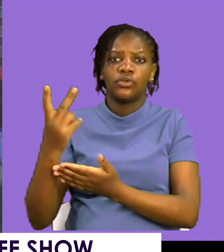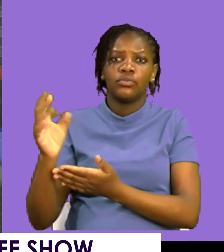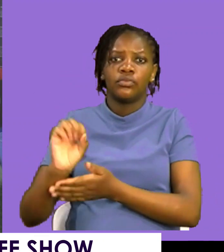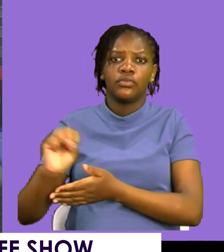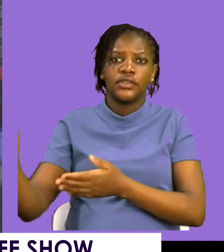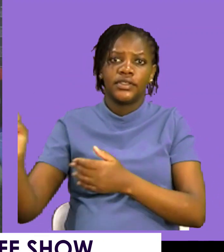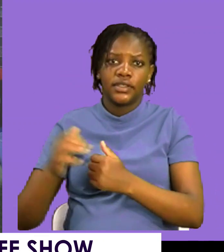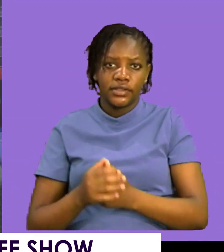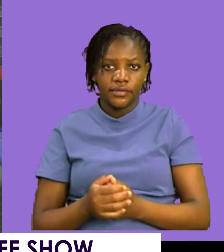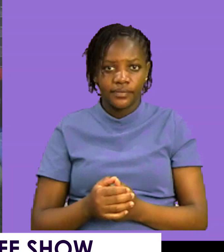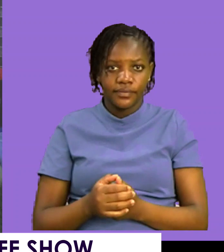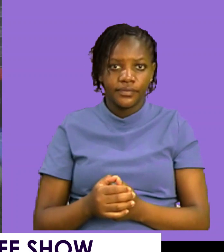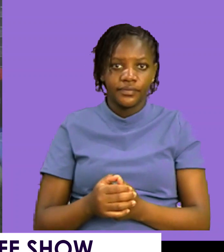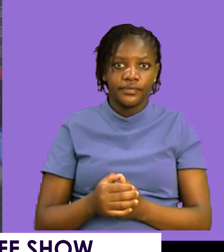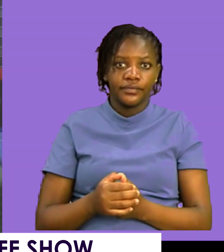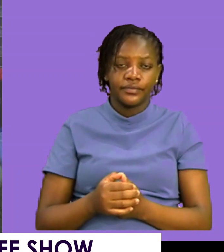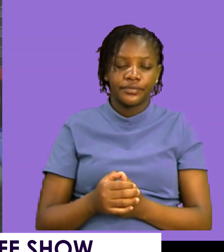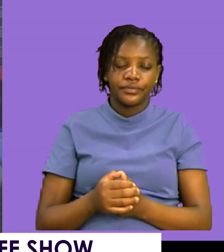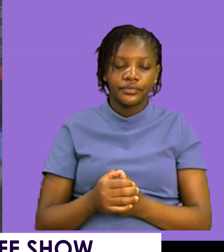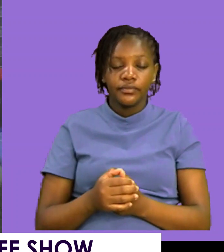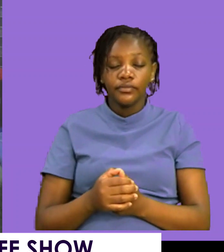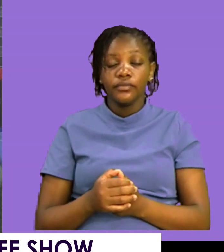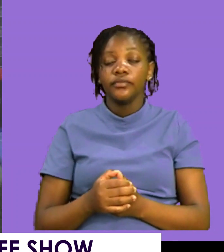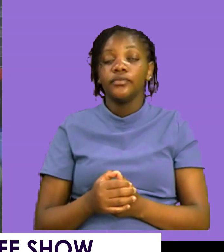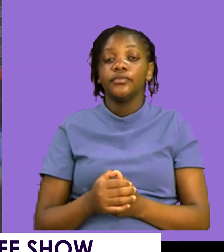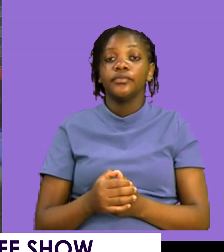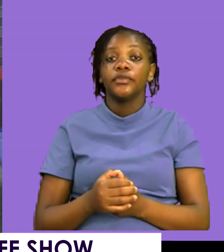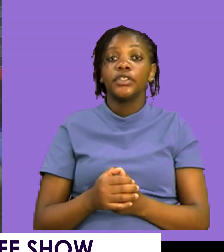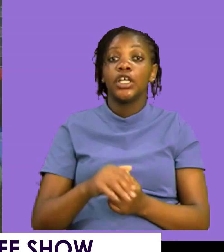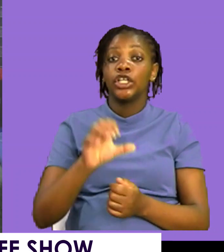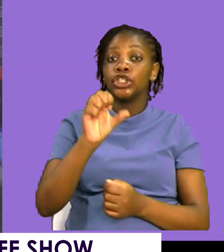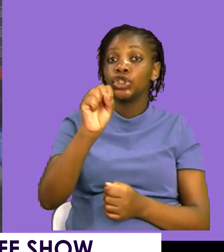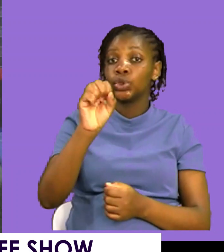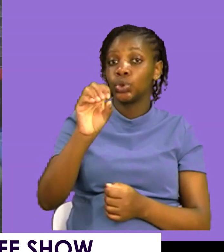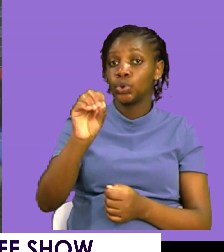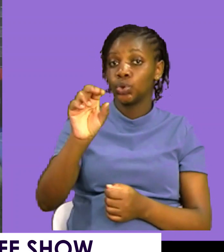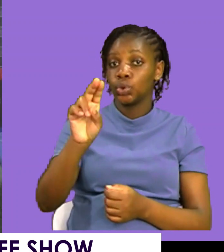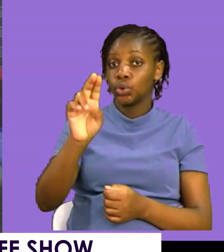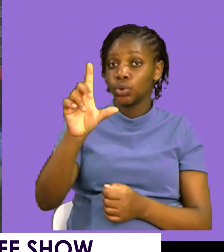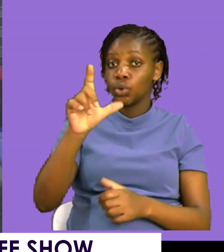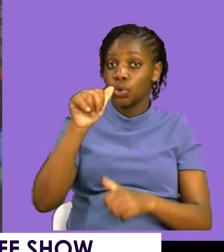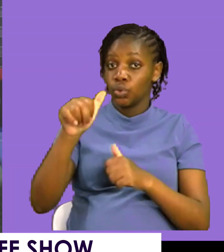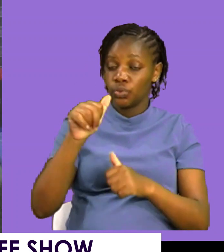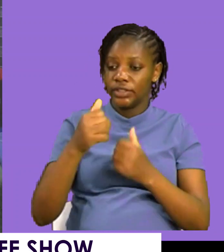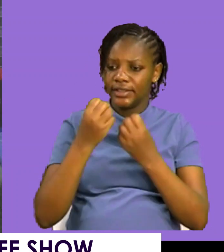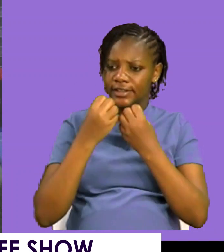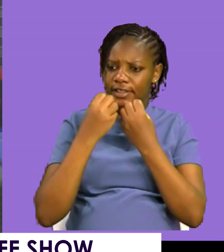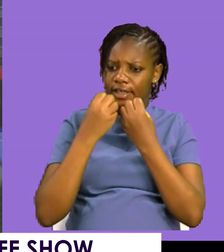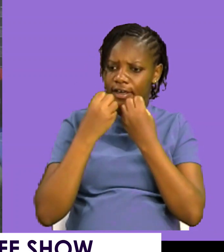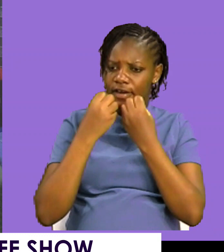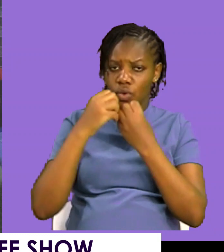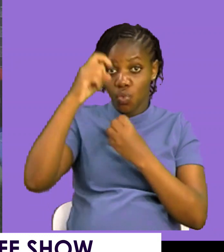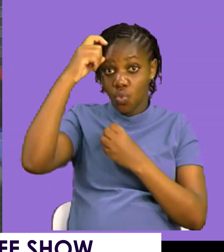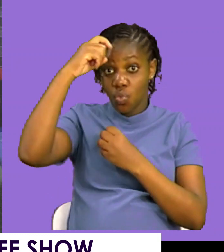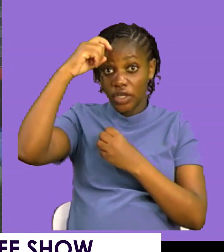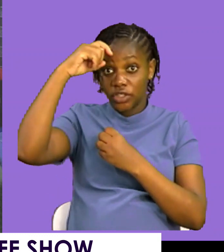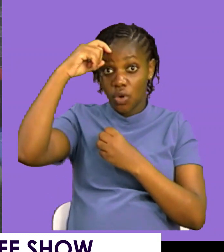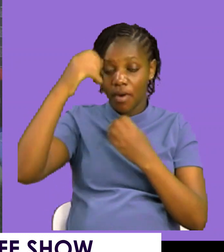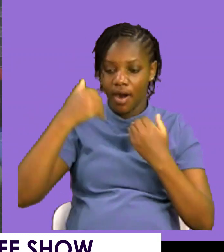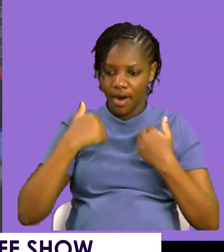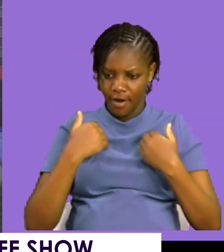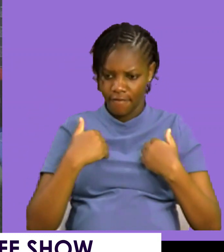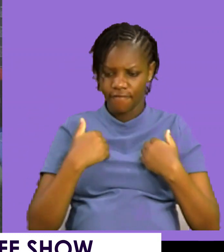a soul that is loaded with wisdom, because it sends wisdom in two ways,